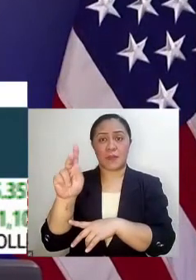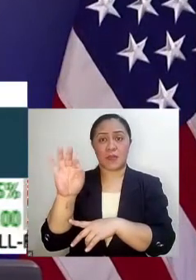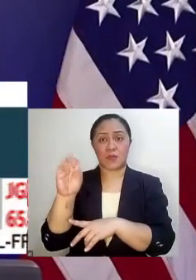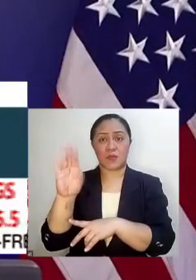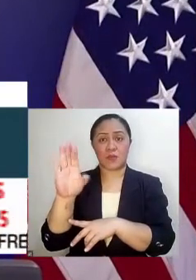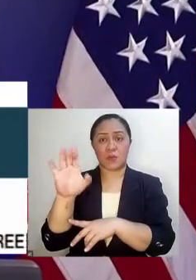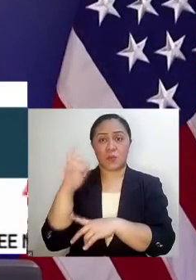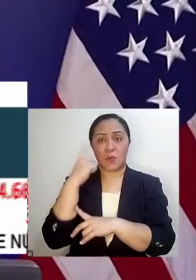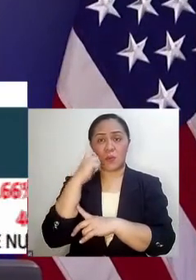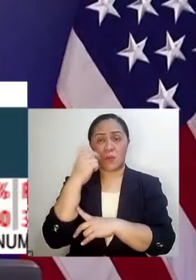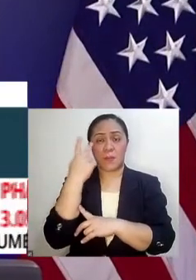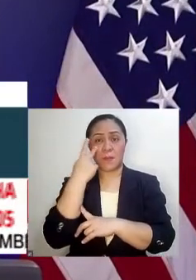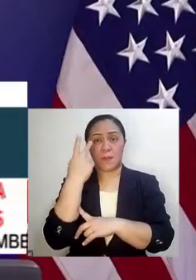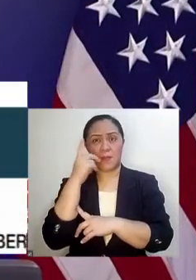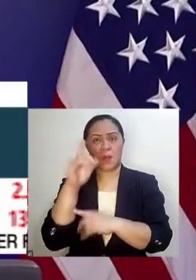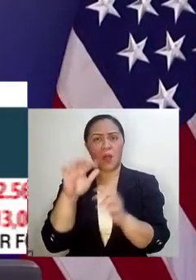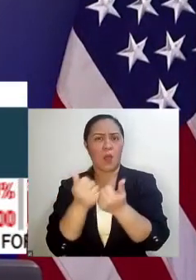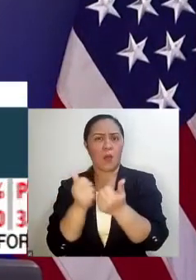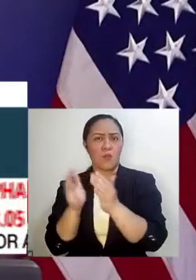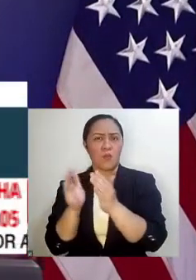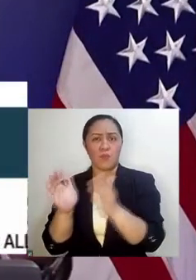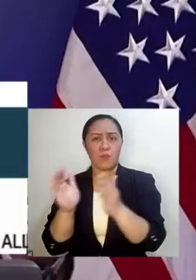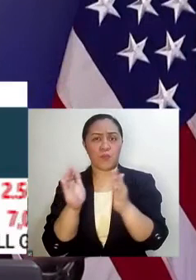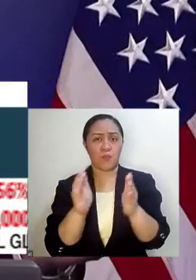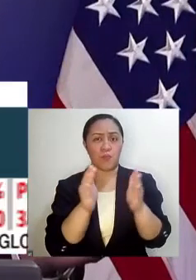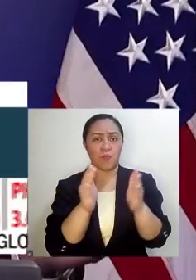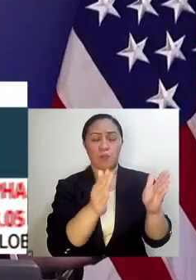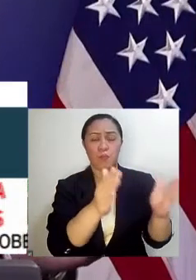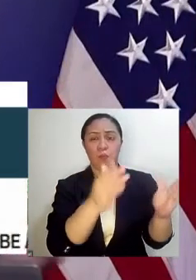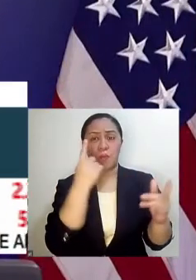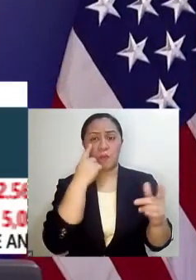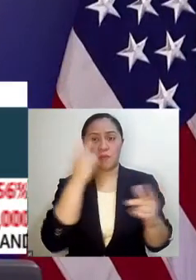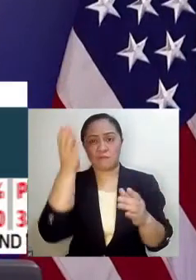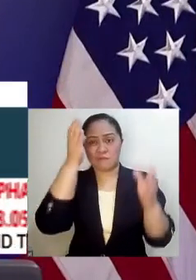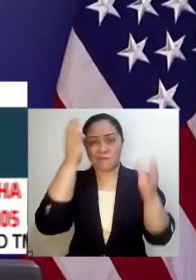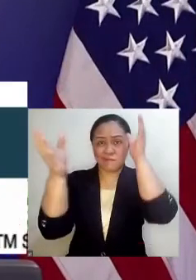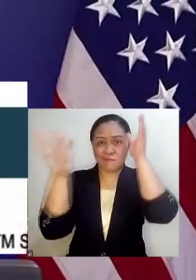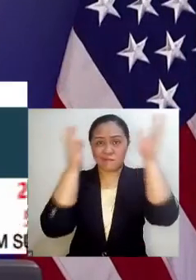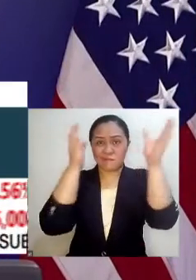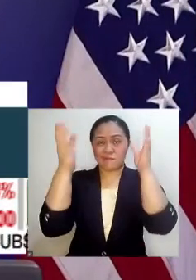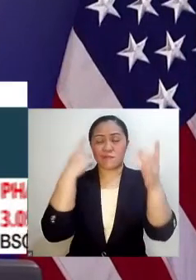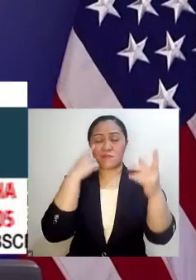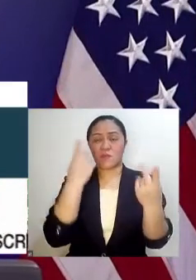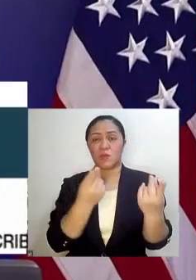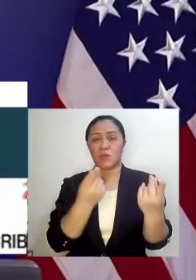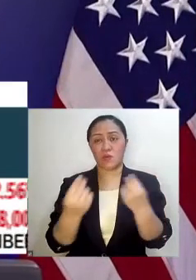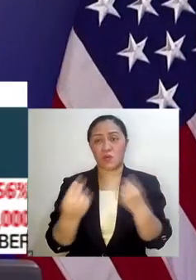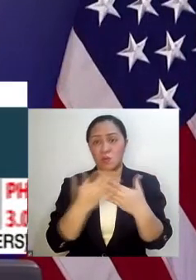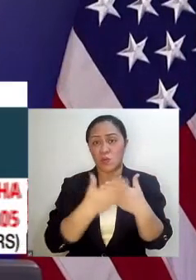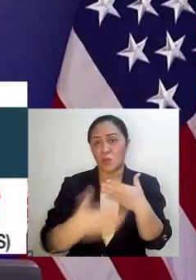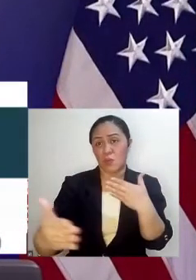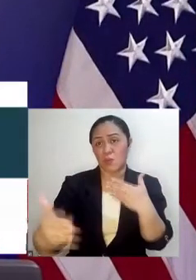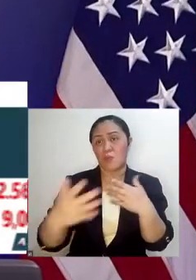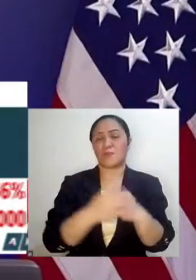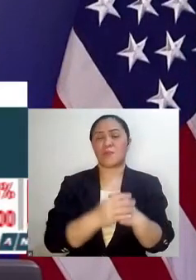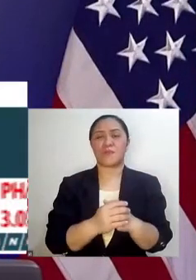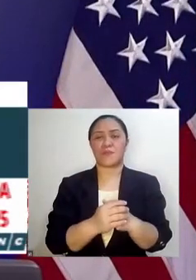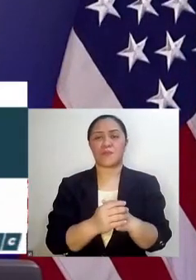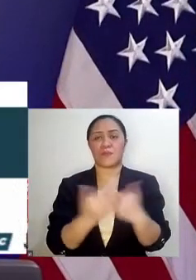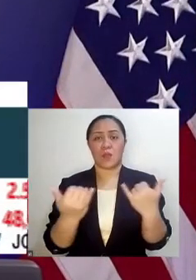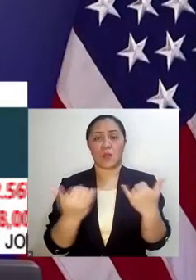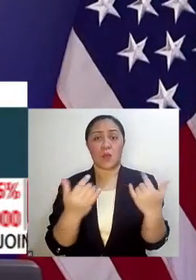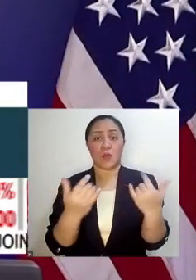our strategy and operational concepts, technology and force posture, and so much more. The task force will work